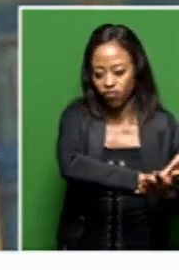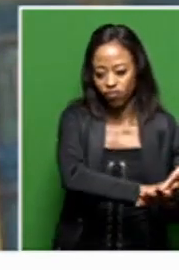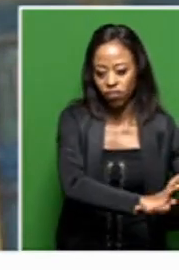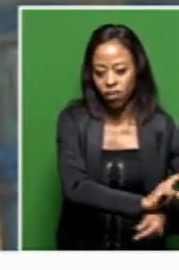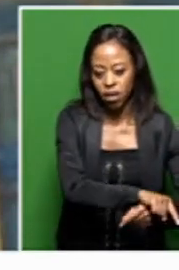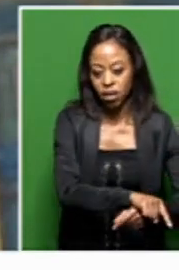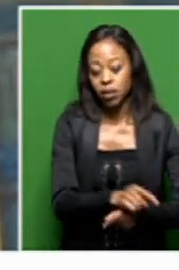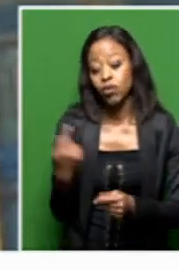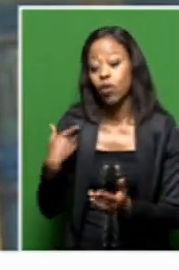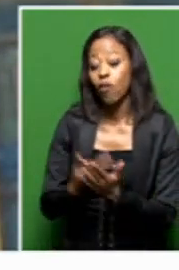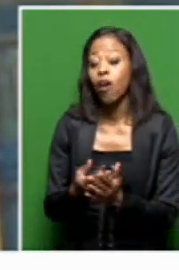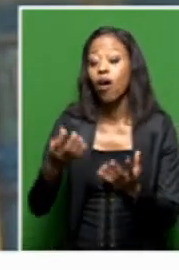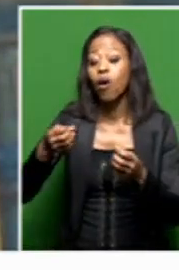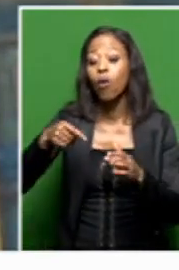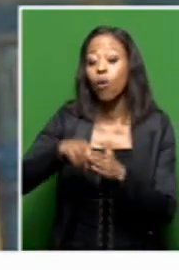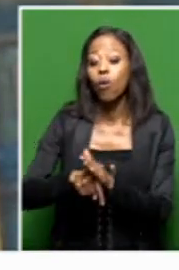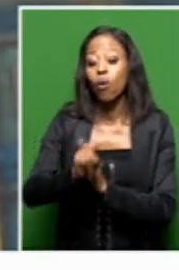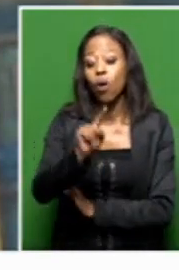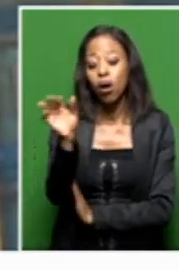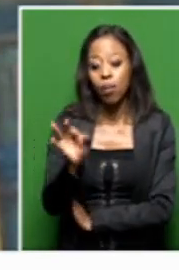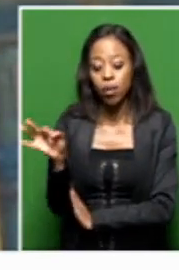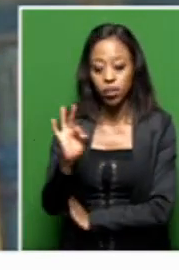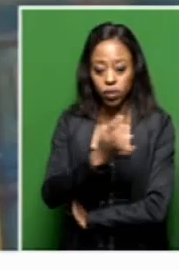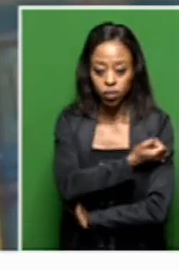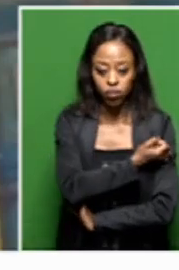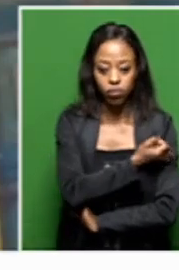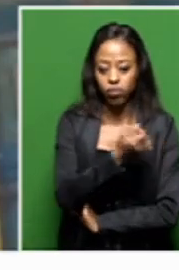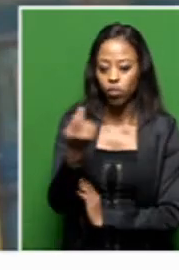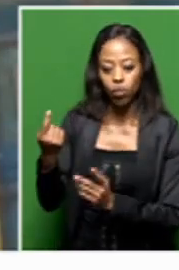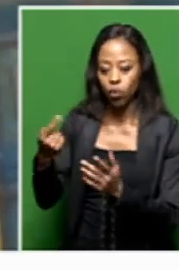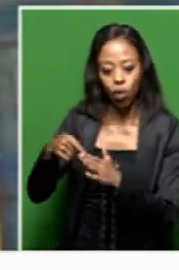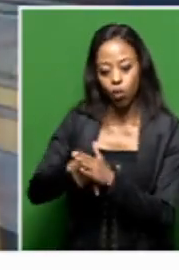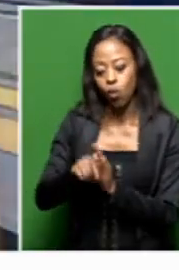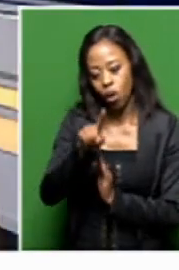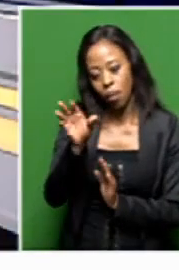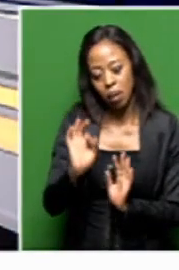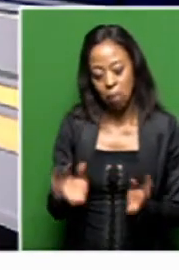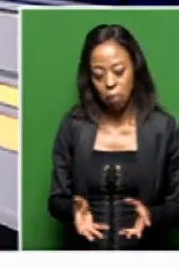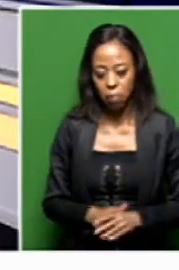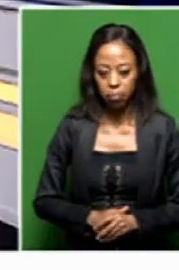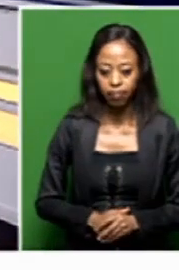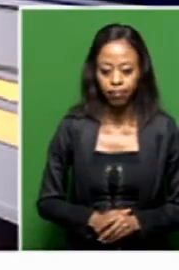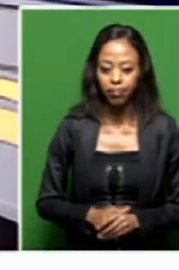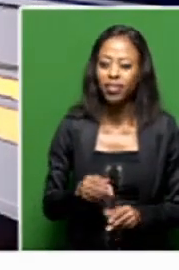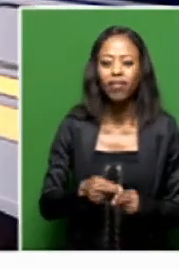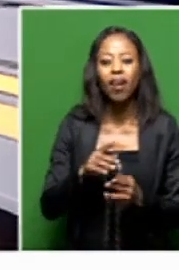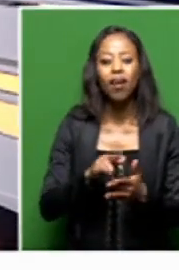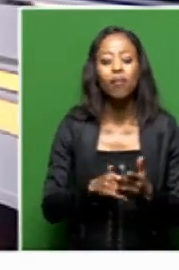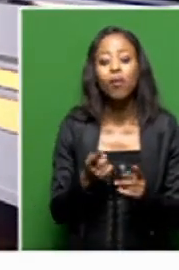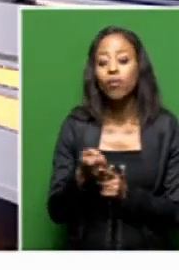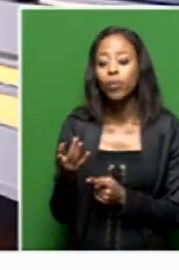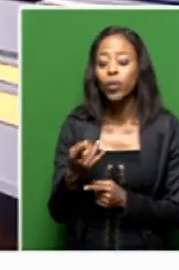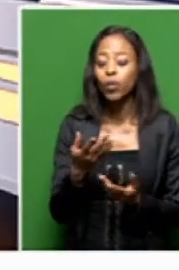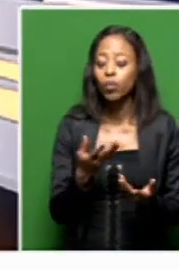we lose about 1% of our vaccine to wastage. So just a final message from your side, Dr. Crisp,